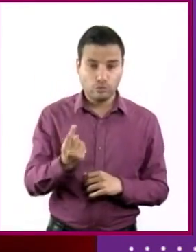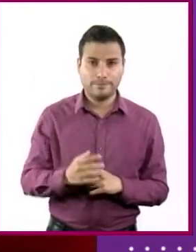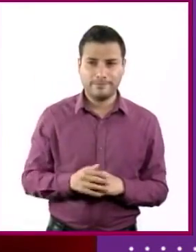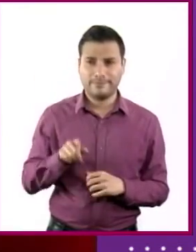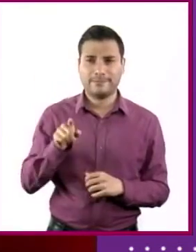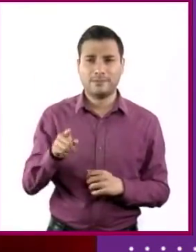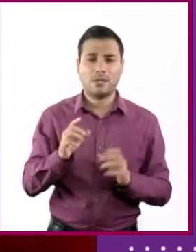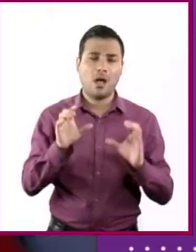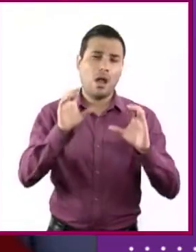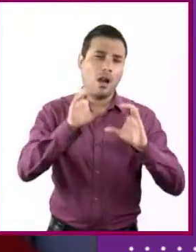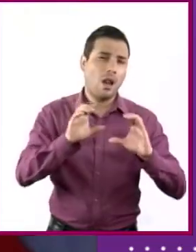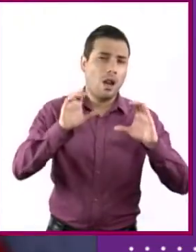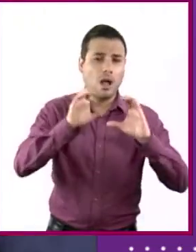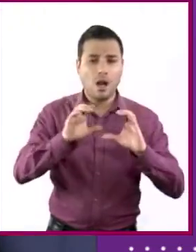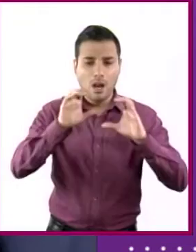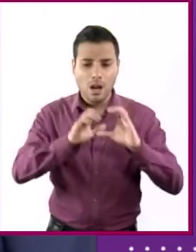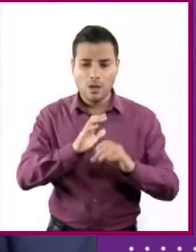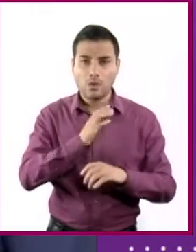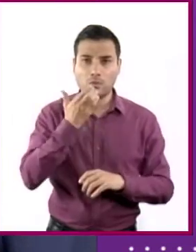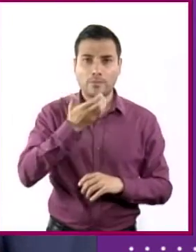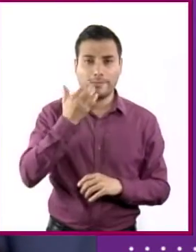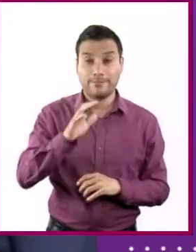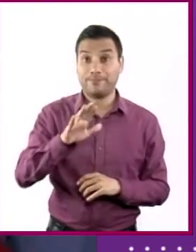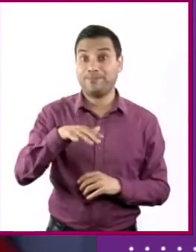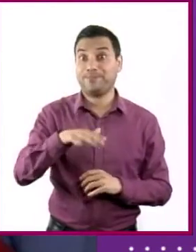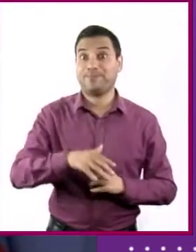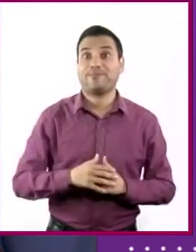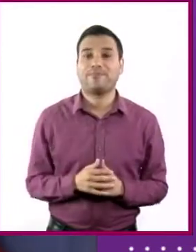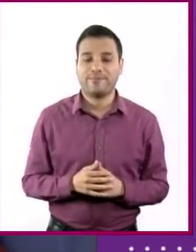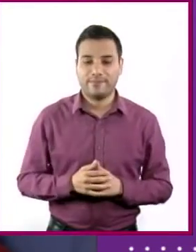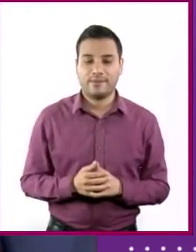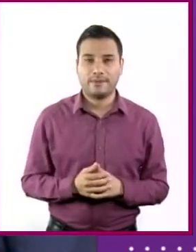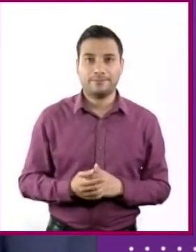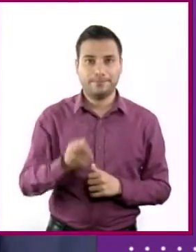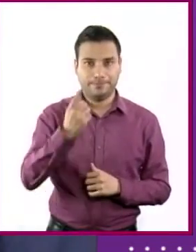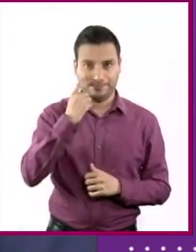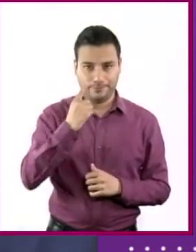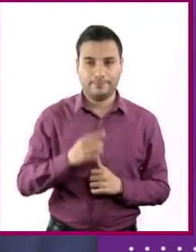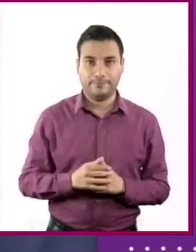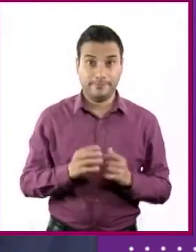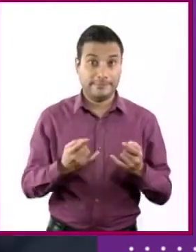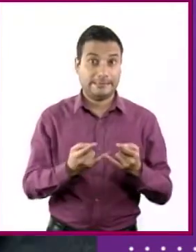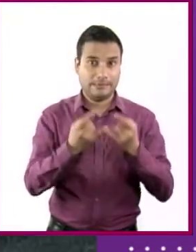Jackson 5. Hey, girls, listen to this about Beethoven.